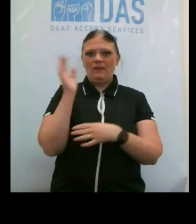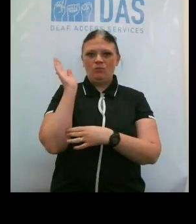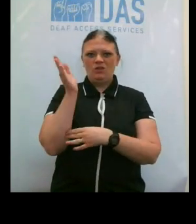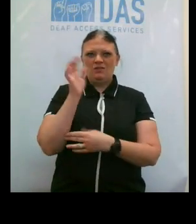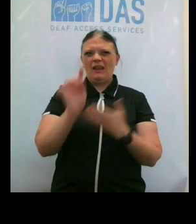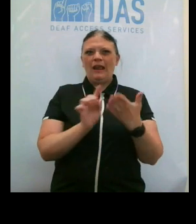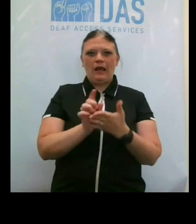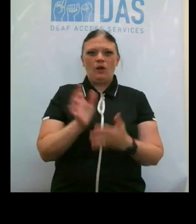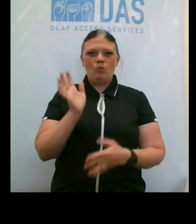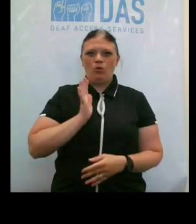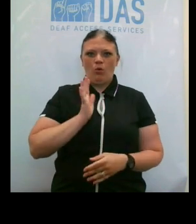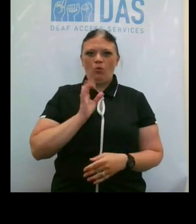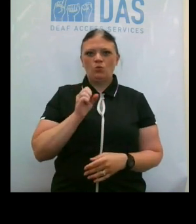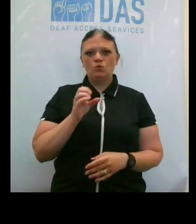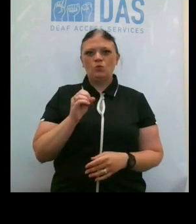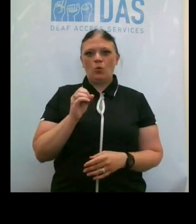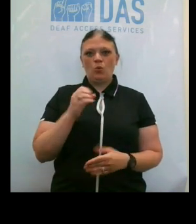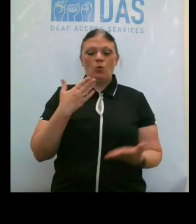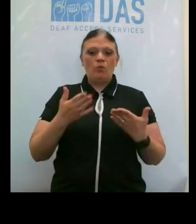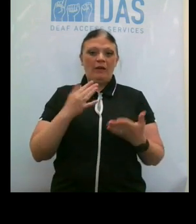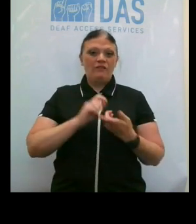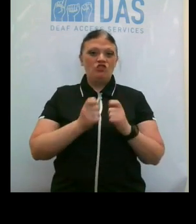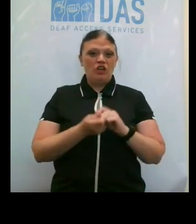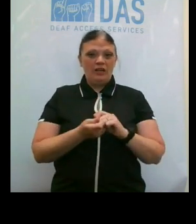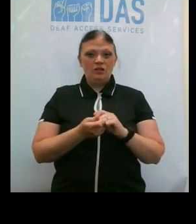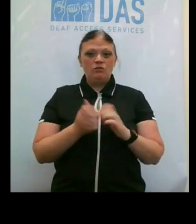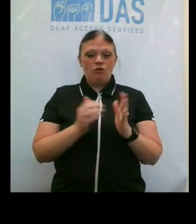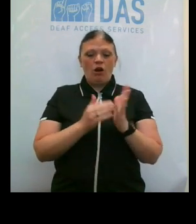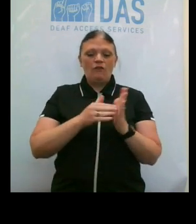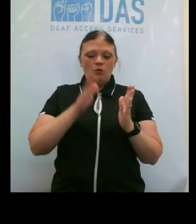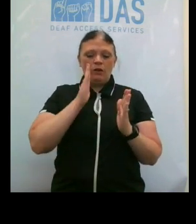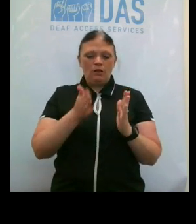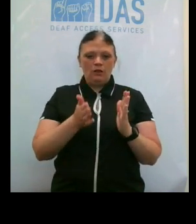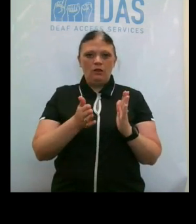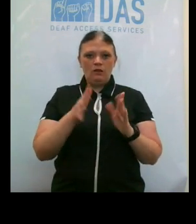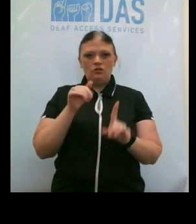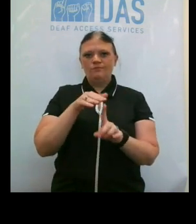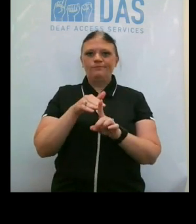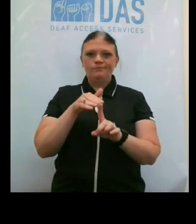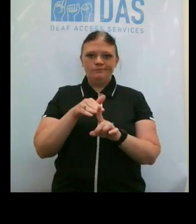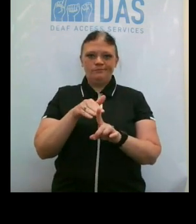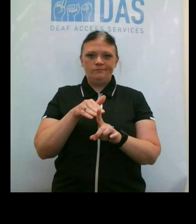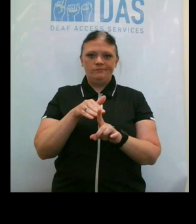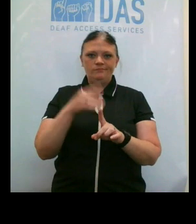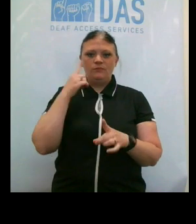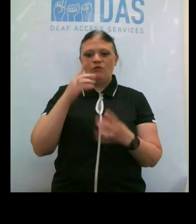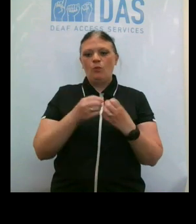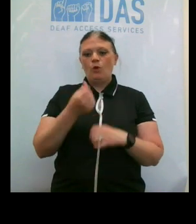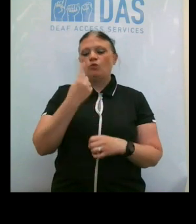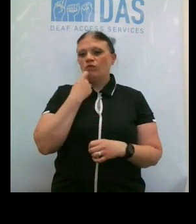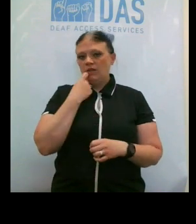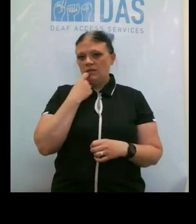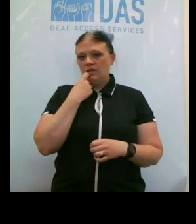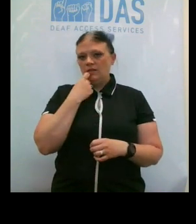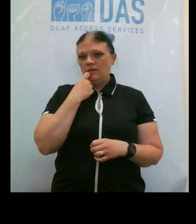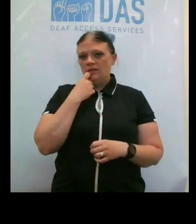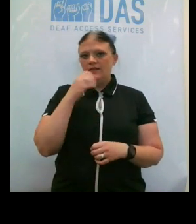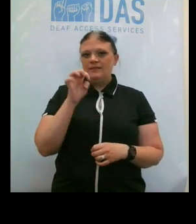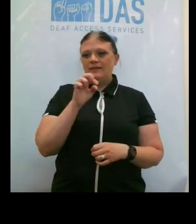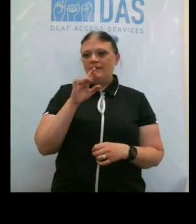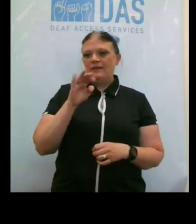ago. So it may have changed and often does change. And just want to remind you that if for the latest information, you can go to our